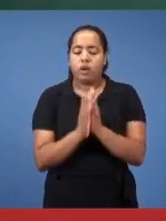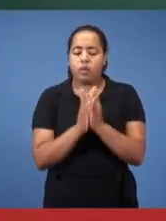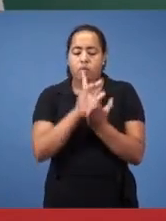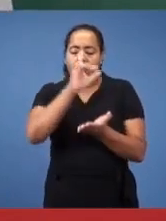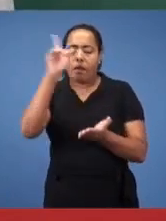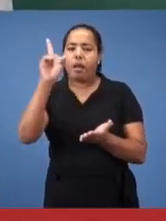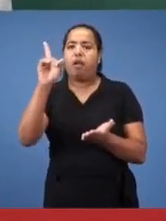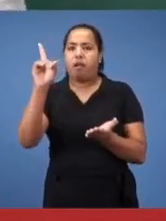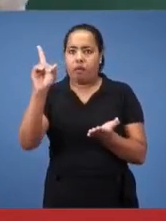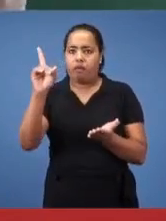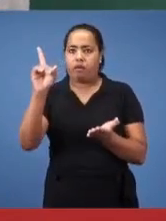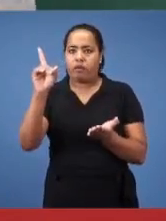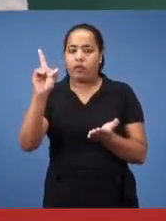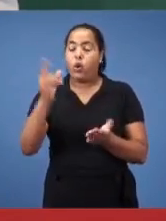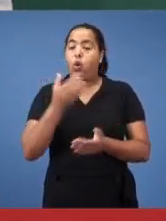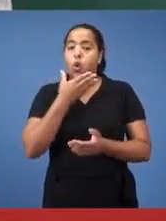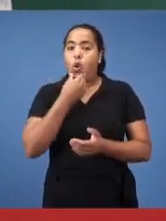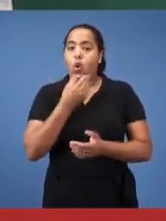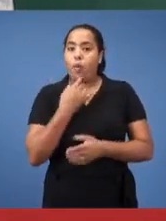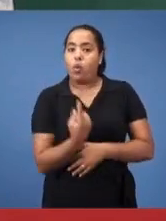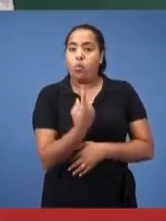with the enemies, all of them, he alone.